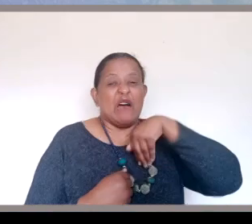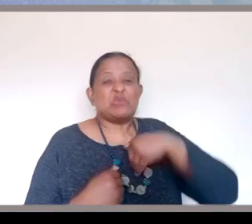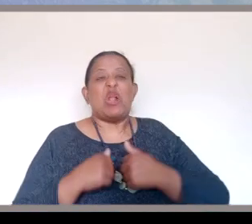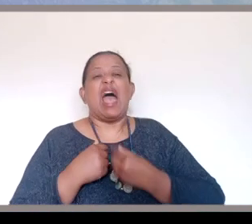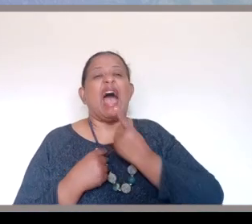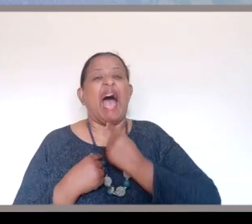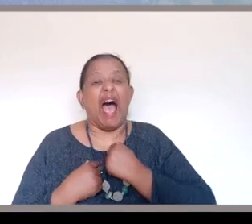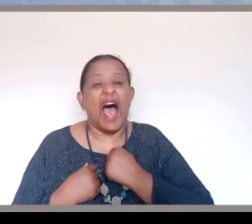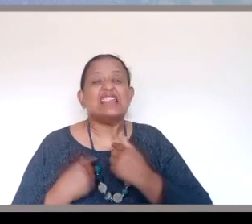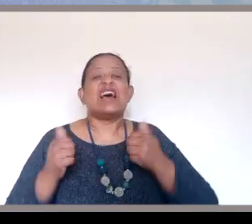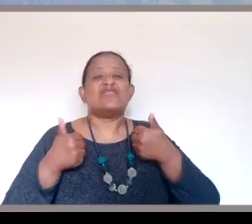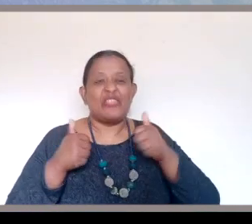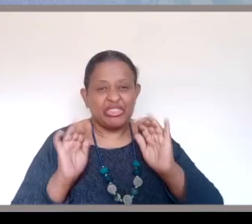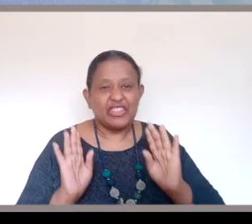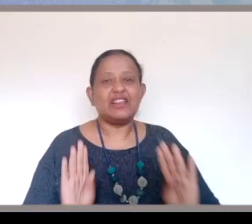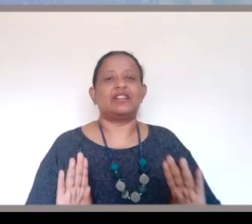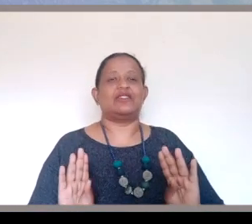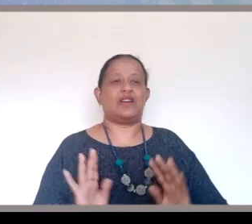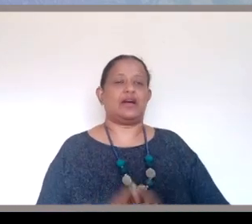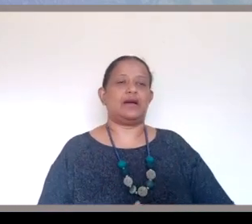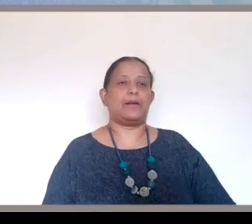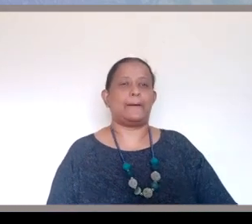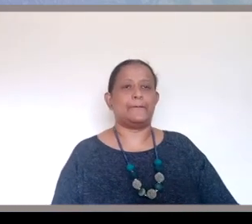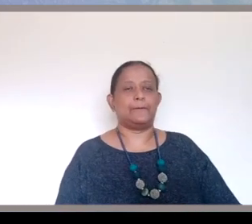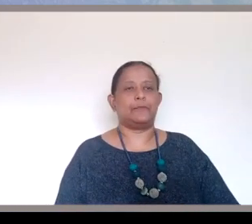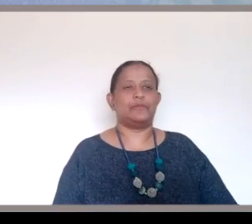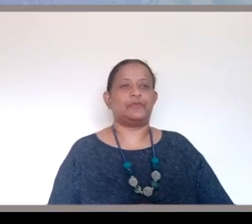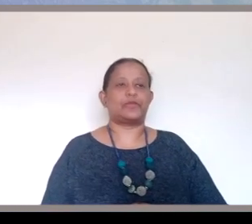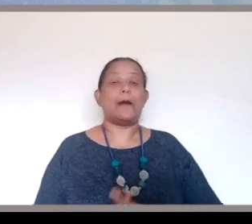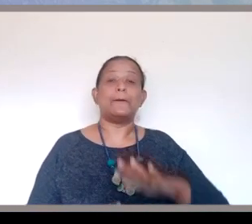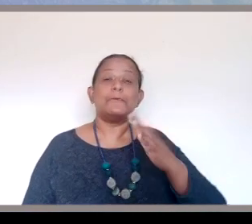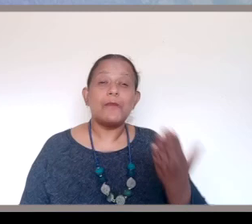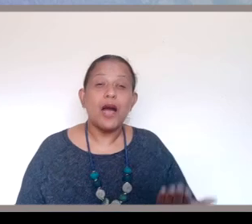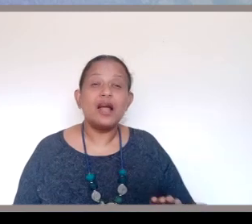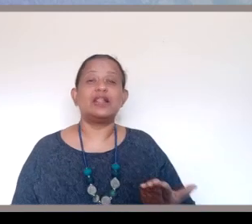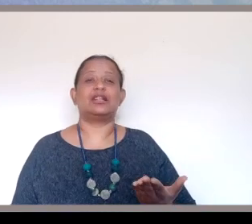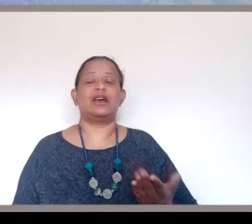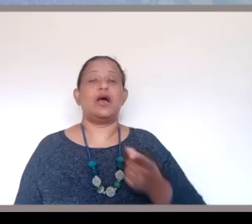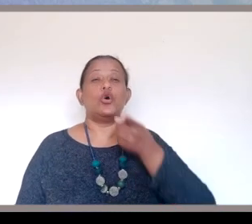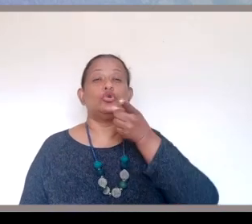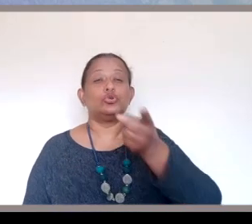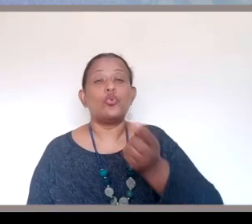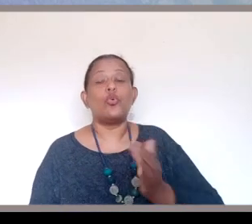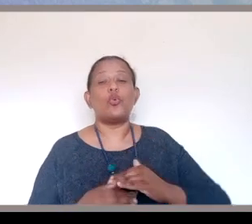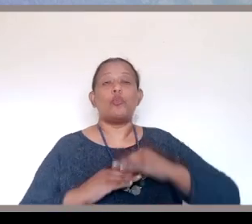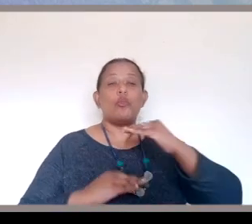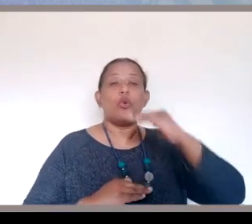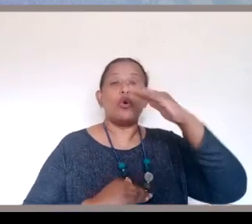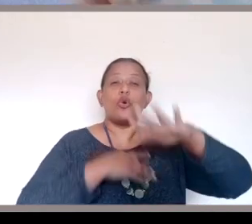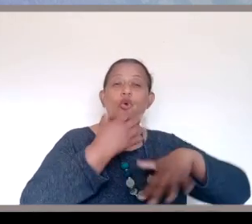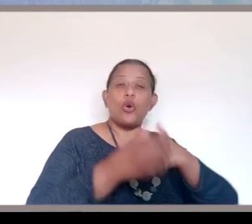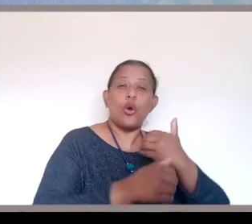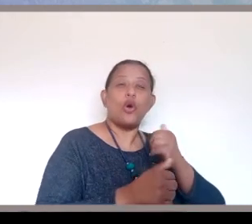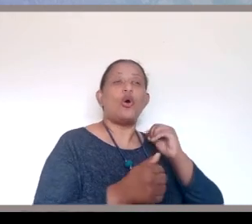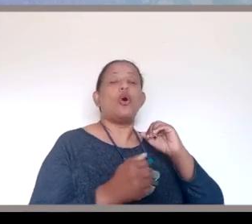too spiritual. Everybody is tempted. The more you grow in the Lord, the more you're going to be tempted. It's a